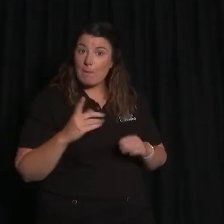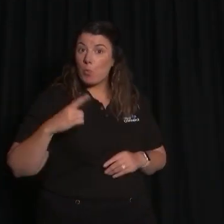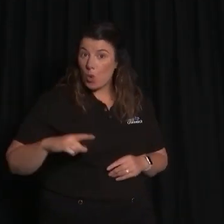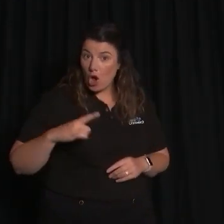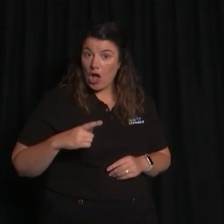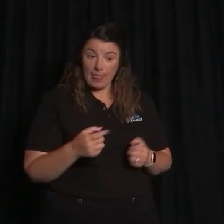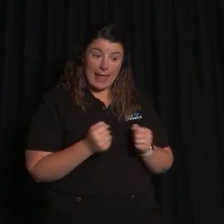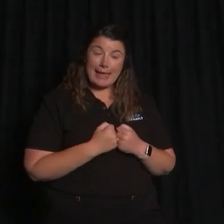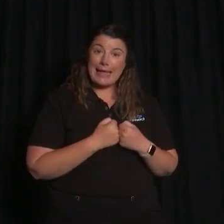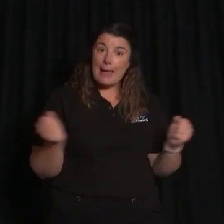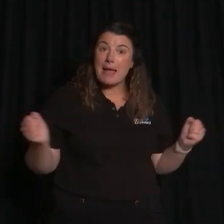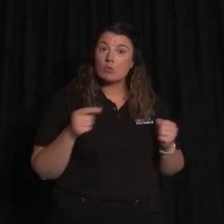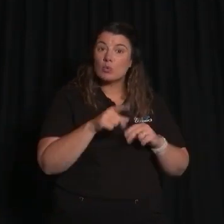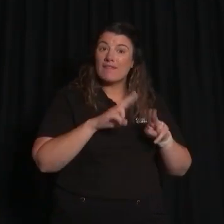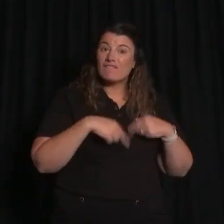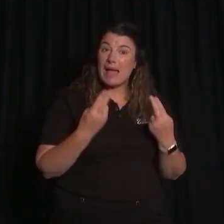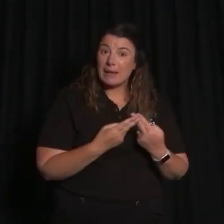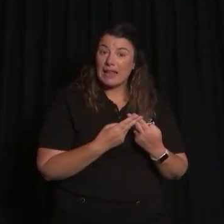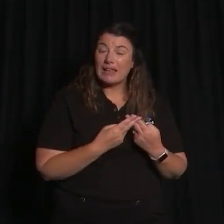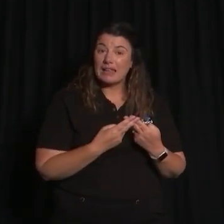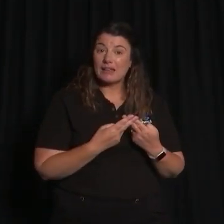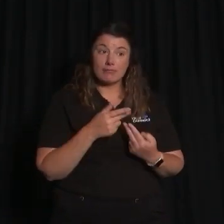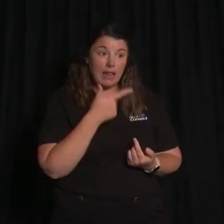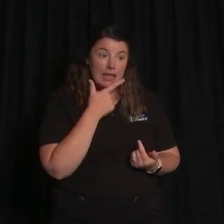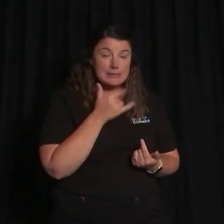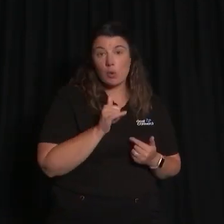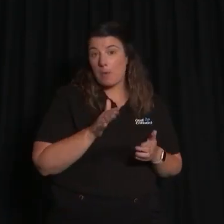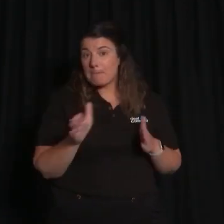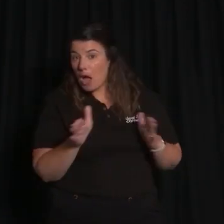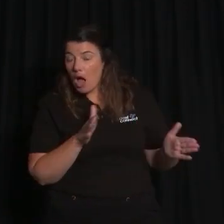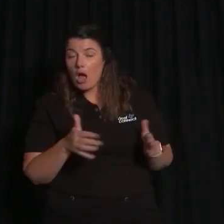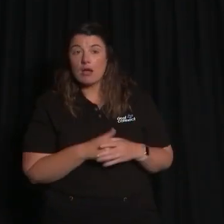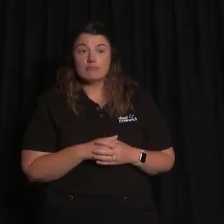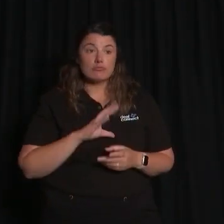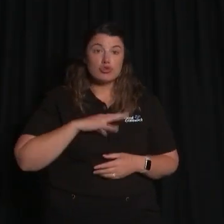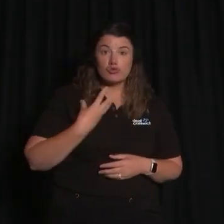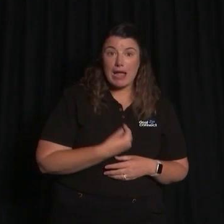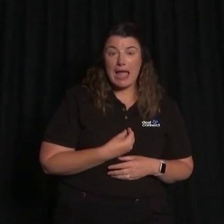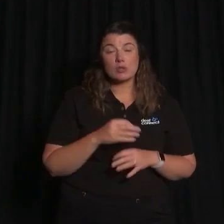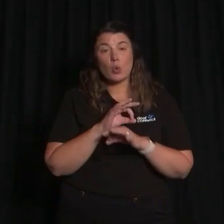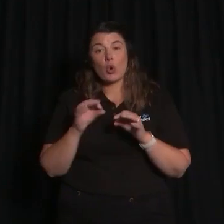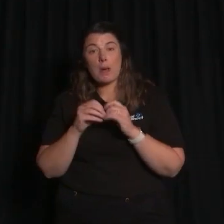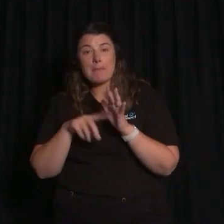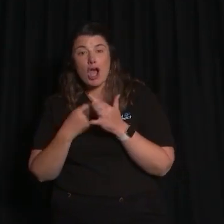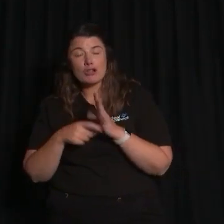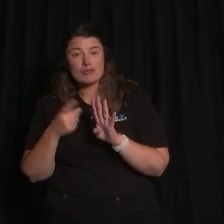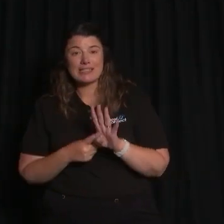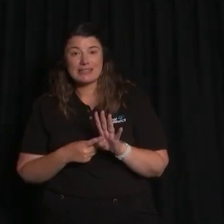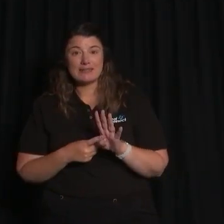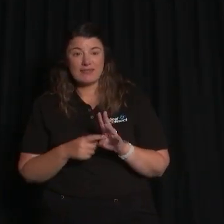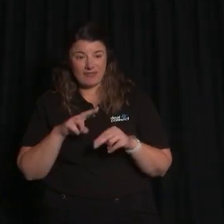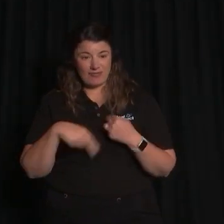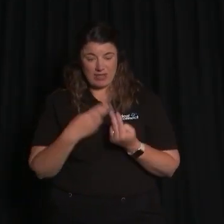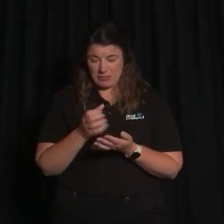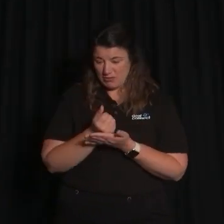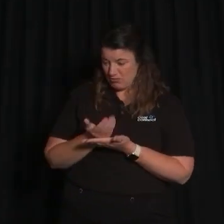of coming out to their families as lesbian or bi, trans or non-binary, they've been rejected